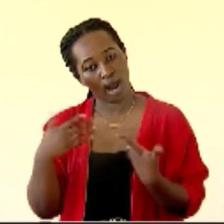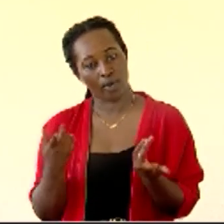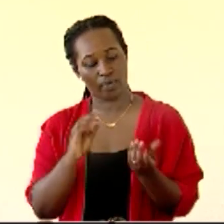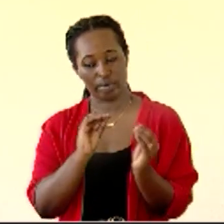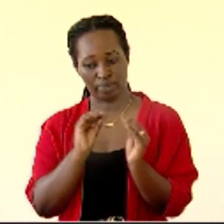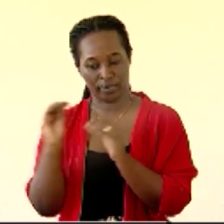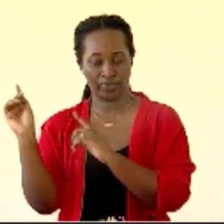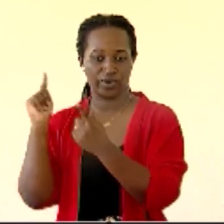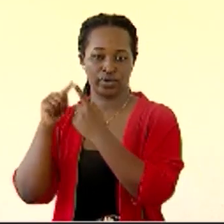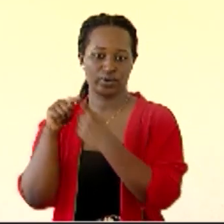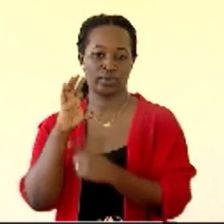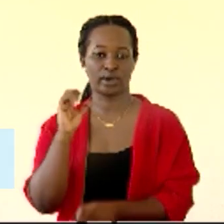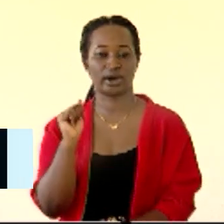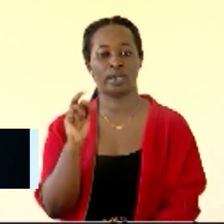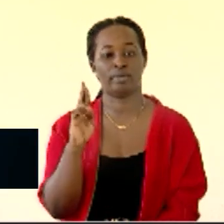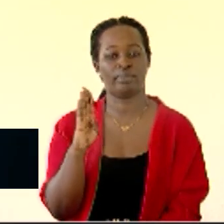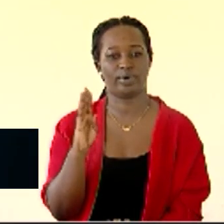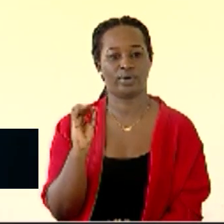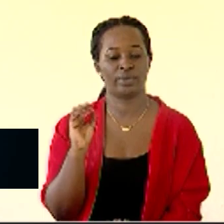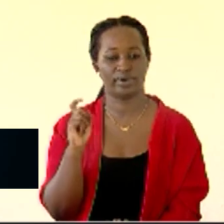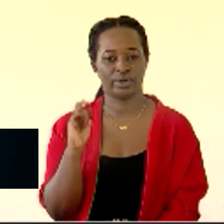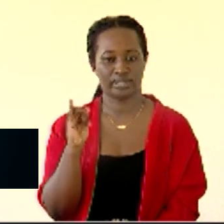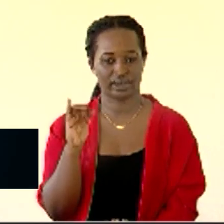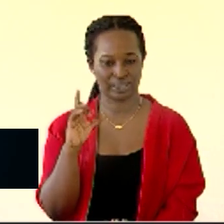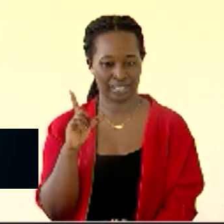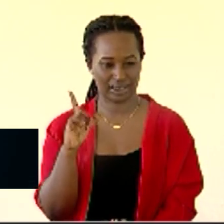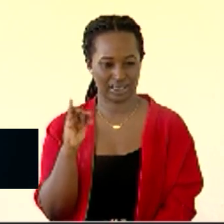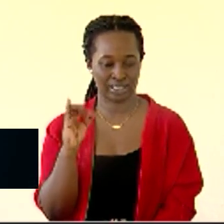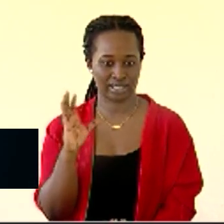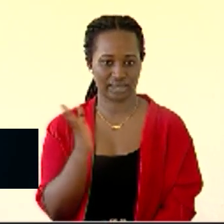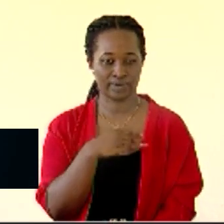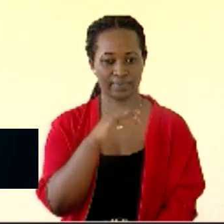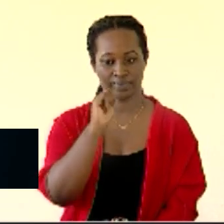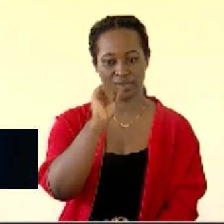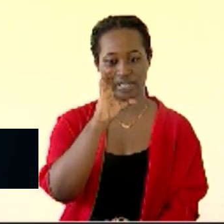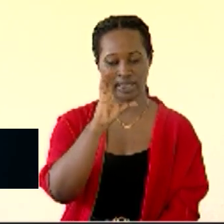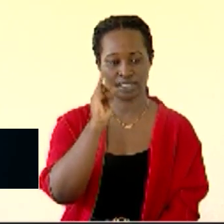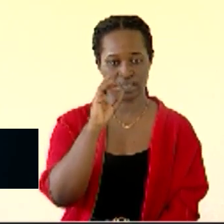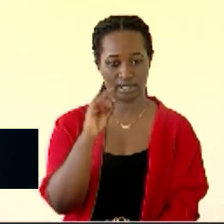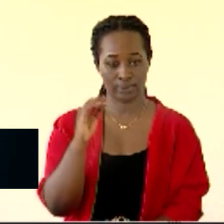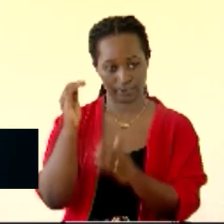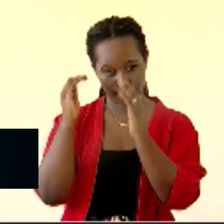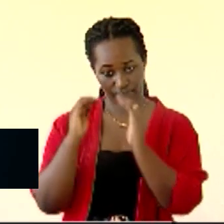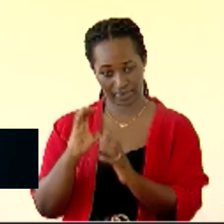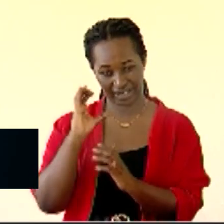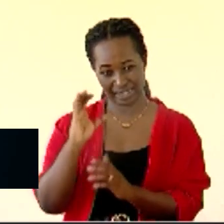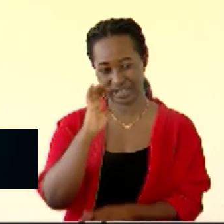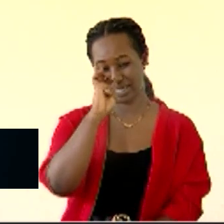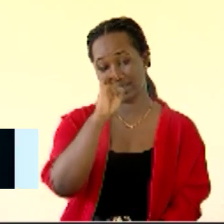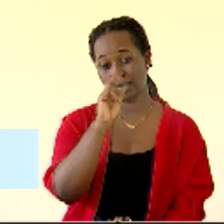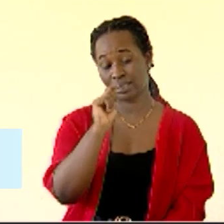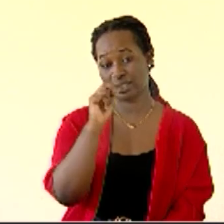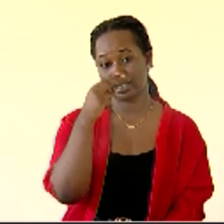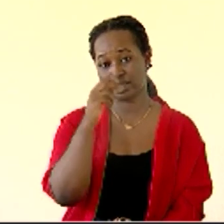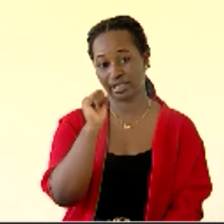acid? How do you move from ethanol, this is ethanol, to